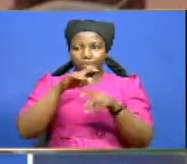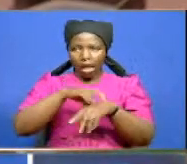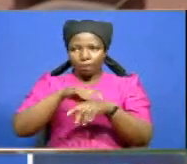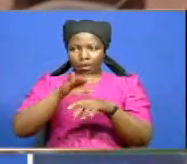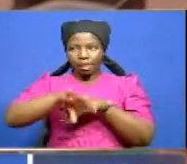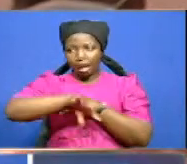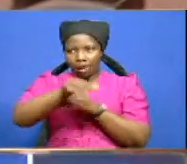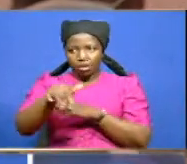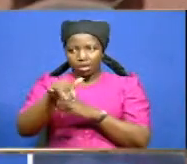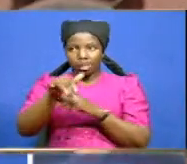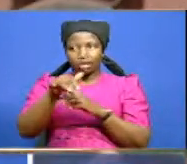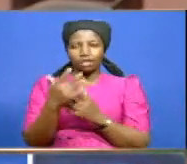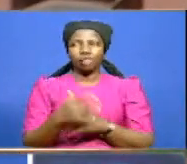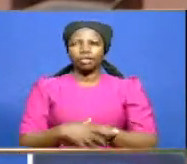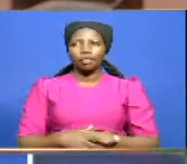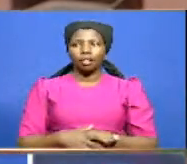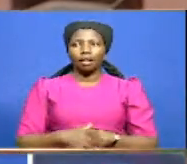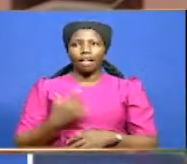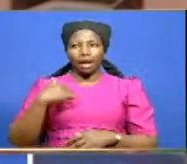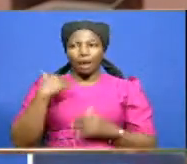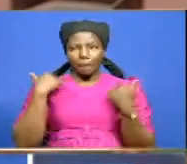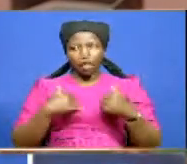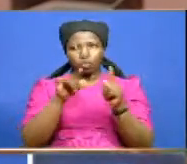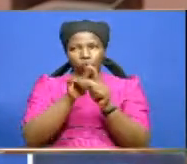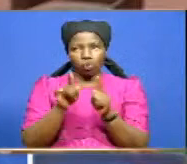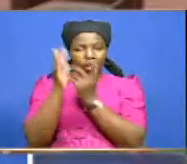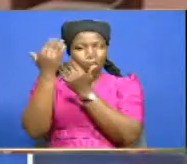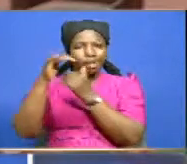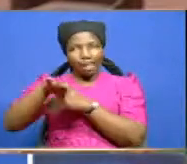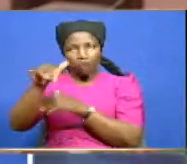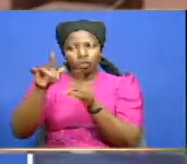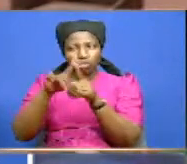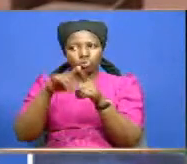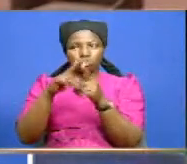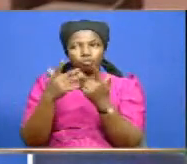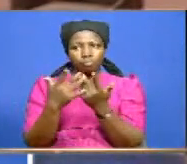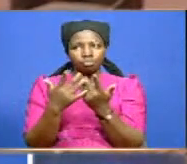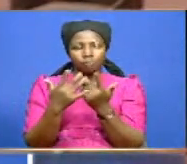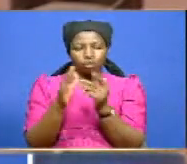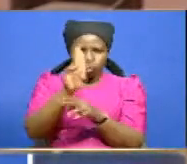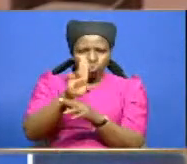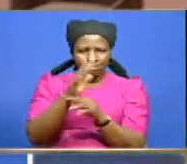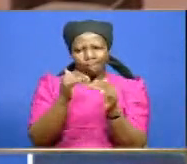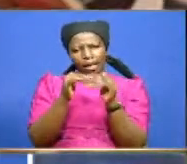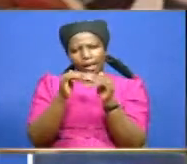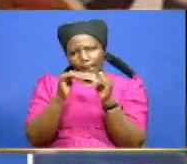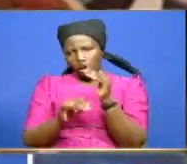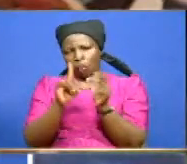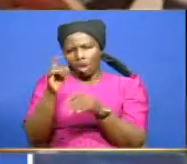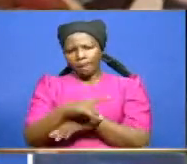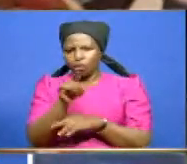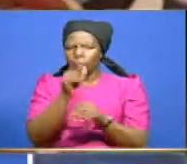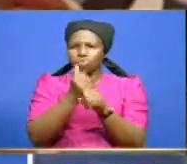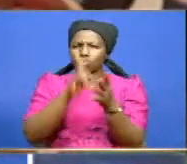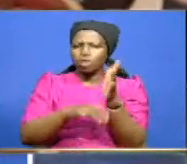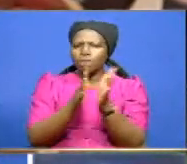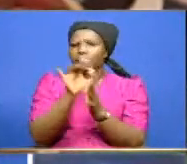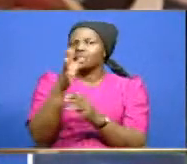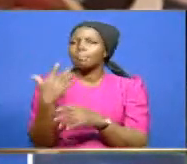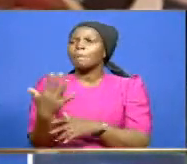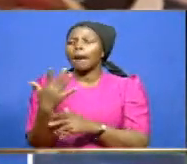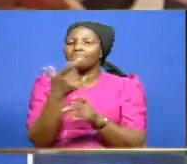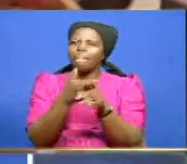have also disposed of it. And I also expect the counties to take below a month. What are you doing with this document? The additional